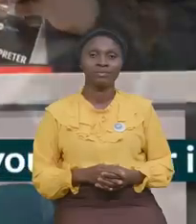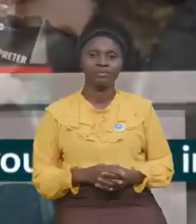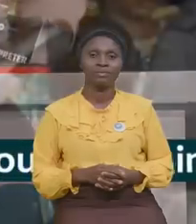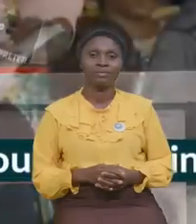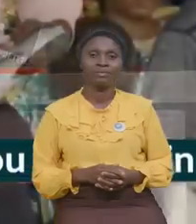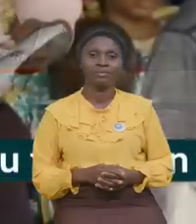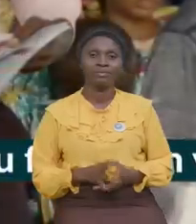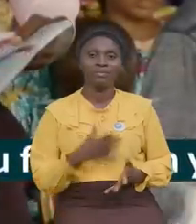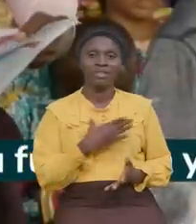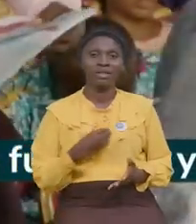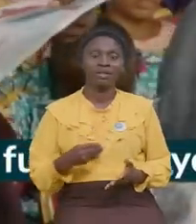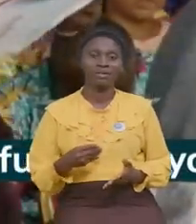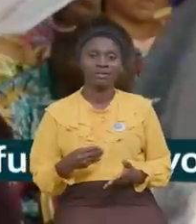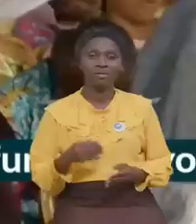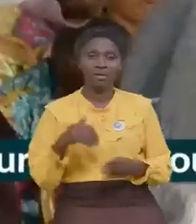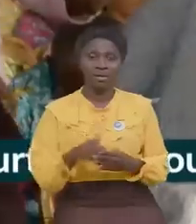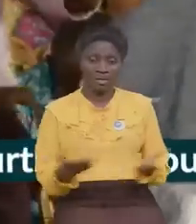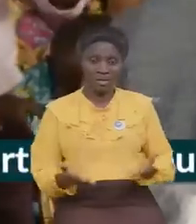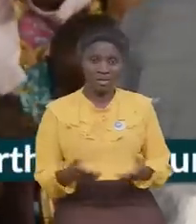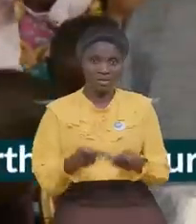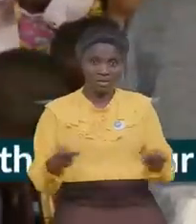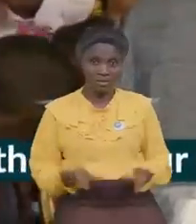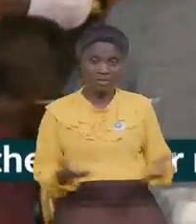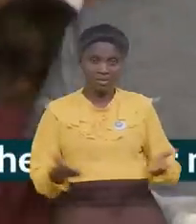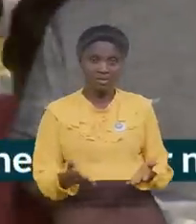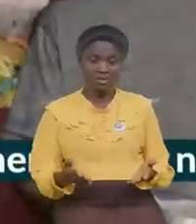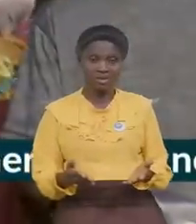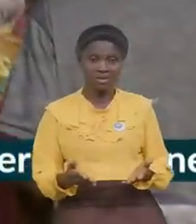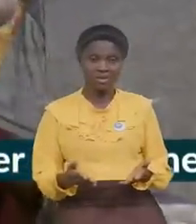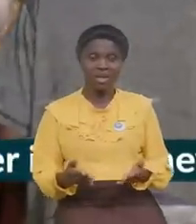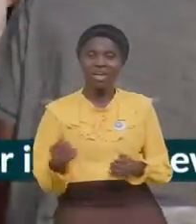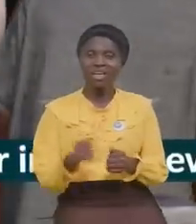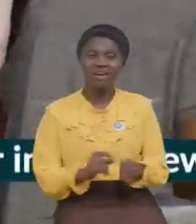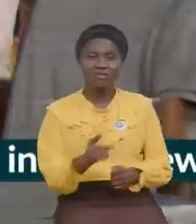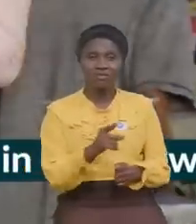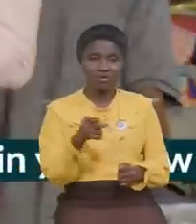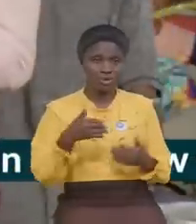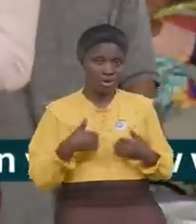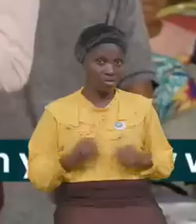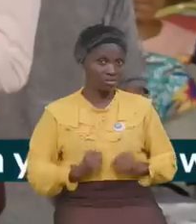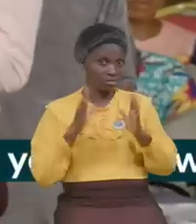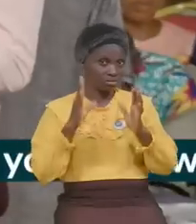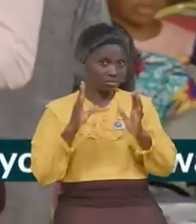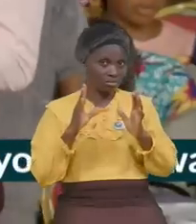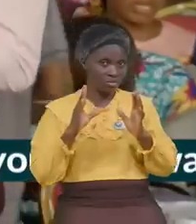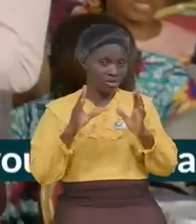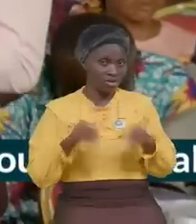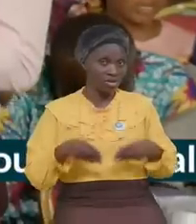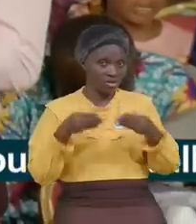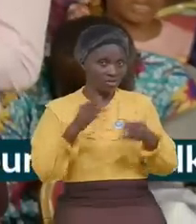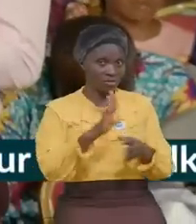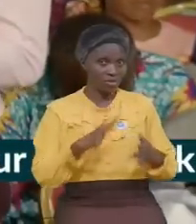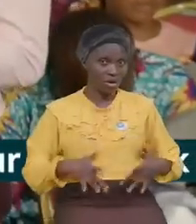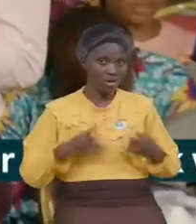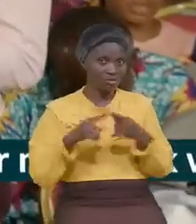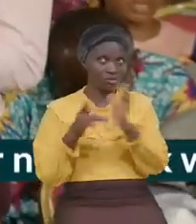In Alpha location here, we want you, everywhere you have given your life to Christ, allow the counselors to reach